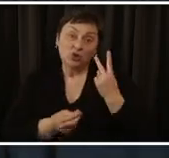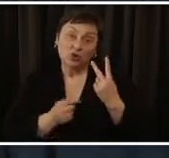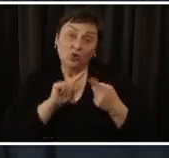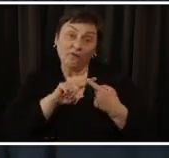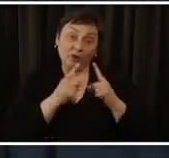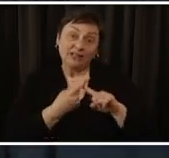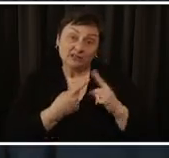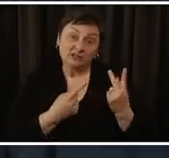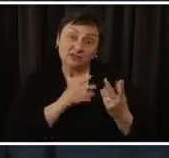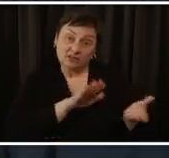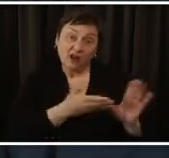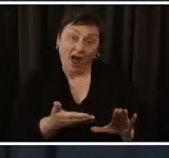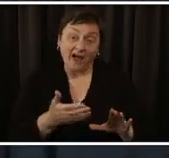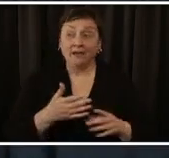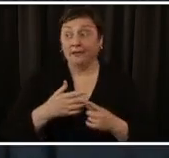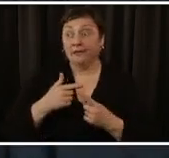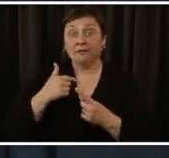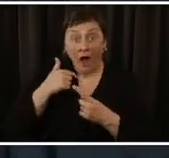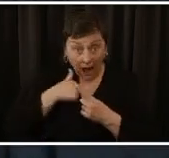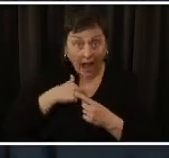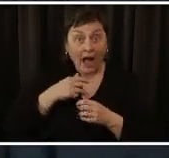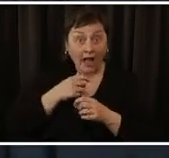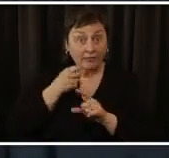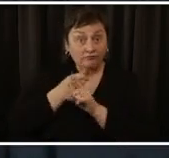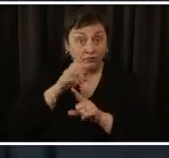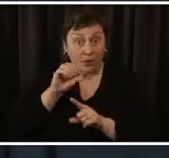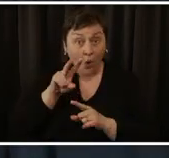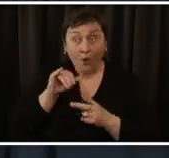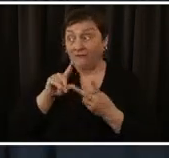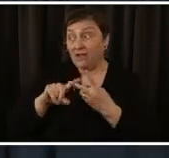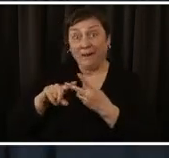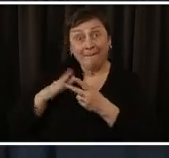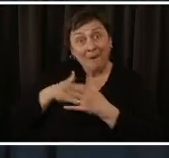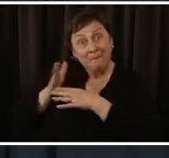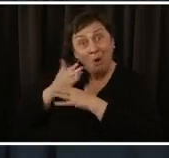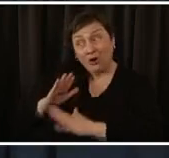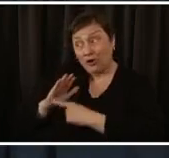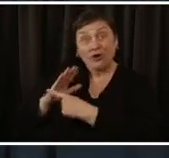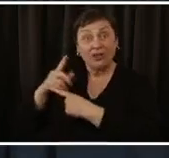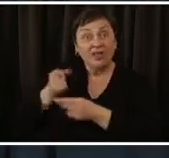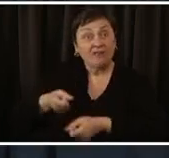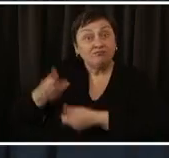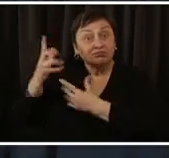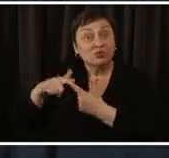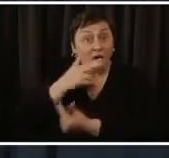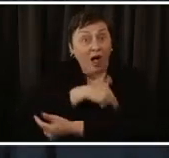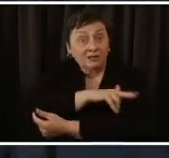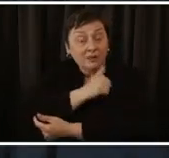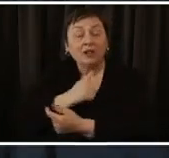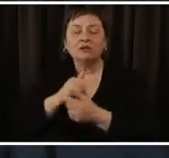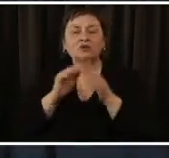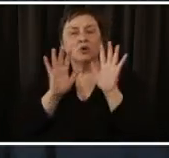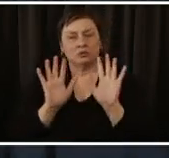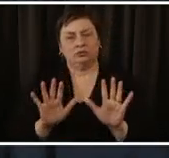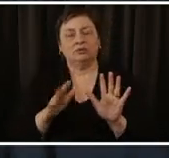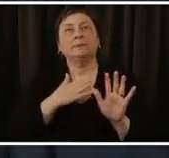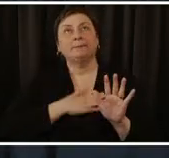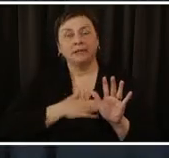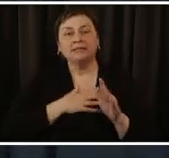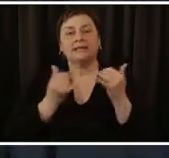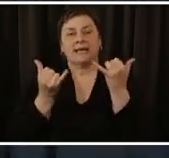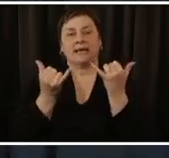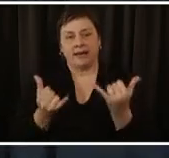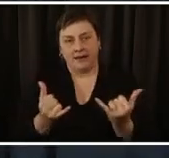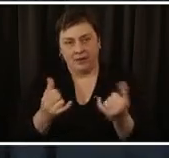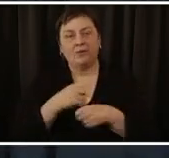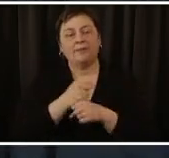partner was hospitalized. This is time to stop procrastinating and show up, or make an appointment and show up. Now we